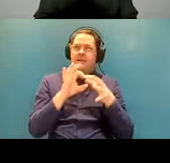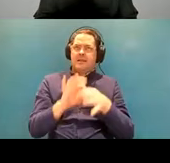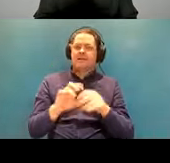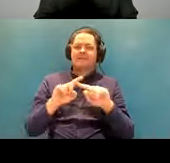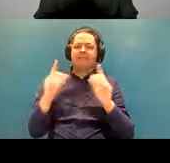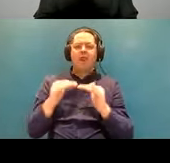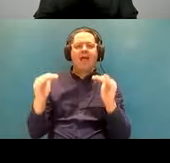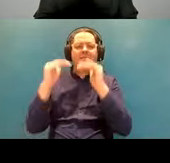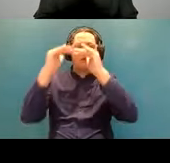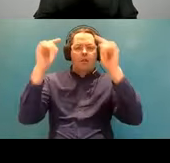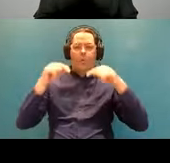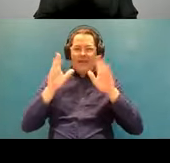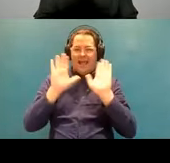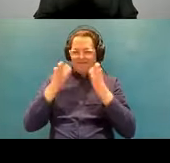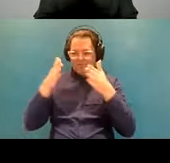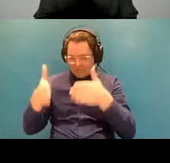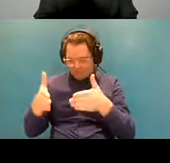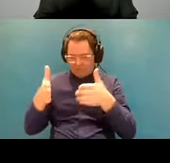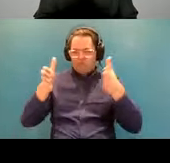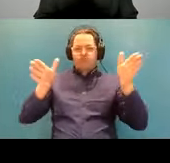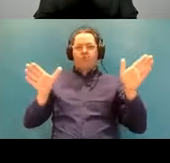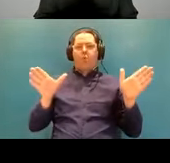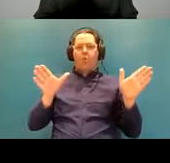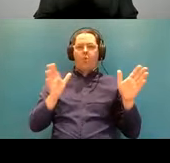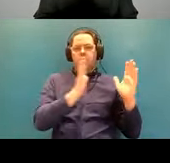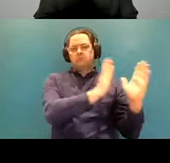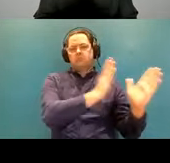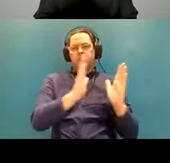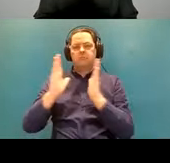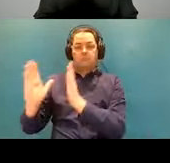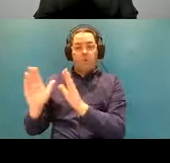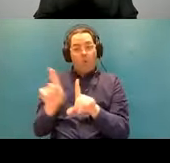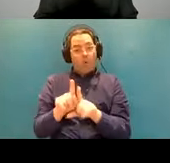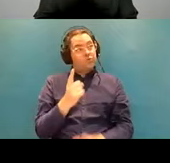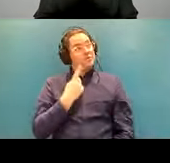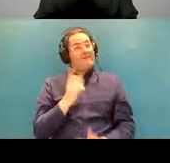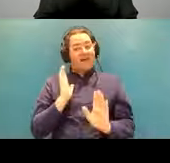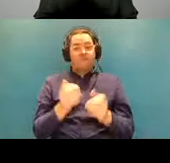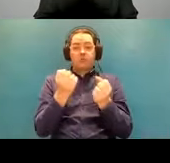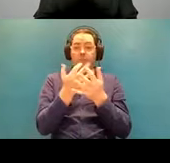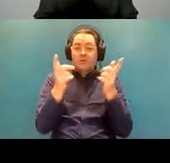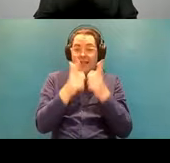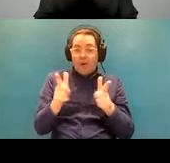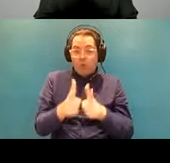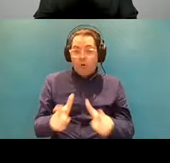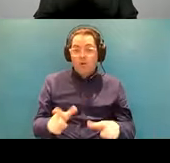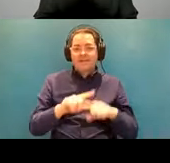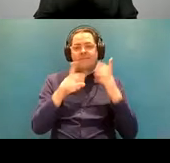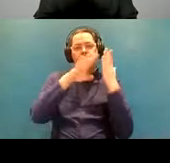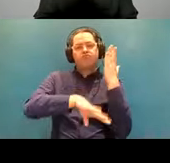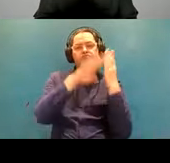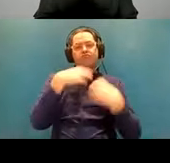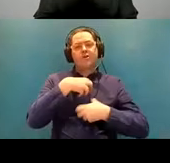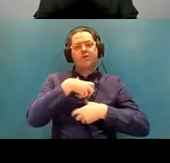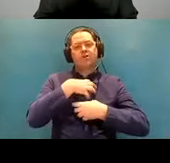a portfolio of concepts and be multilingual ourselves and multi-register, in the sense of, I think we need to be able to